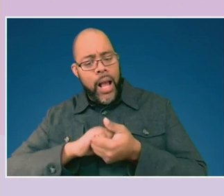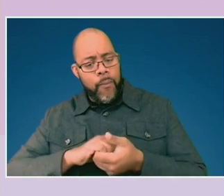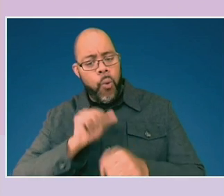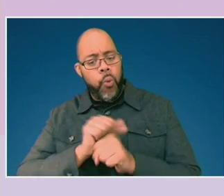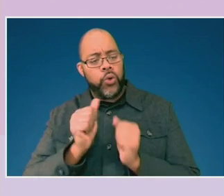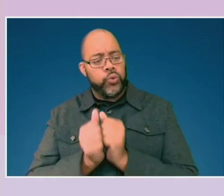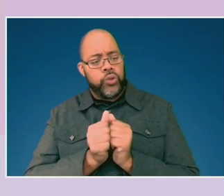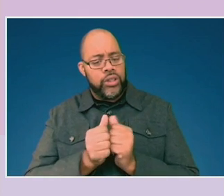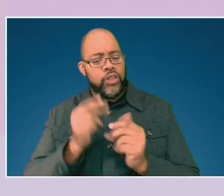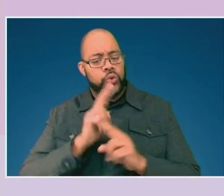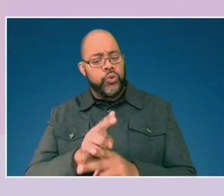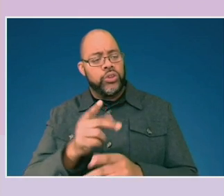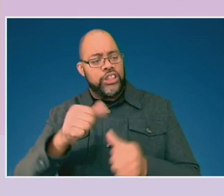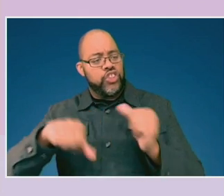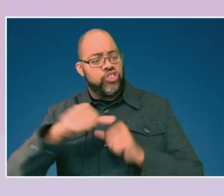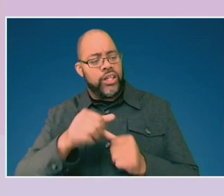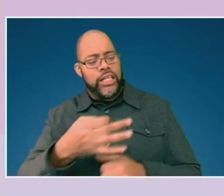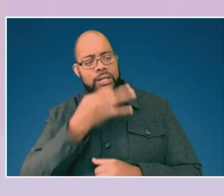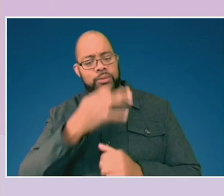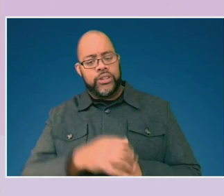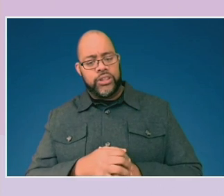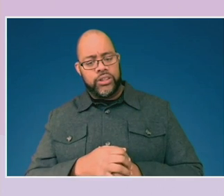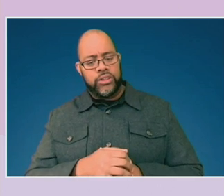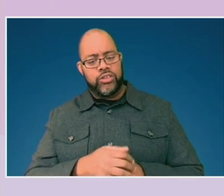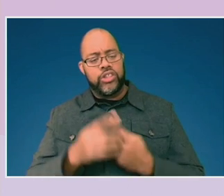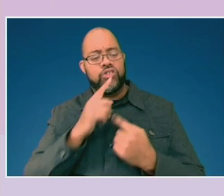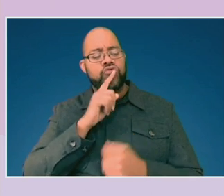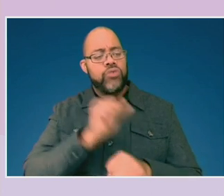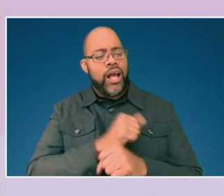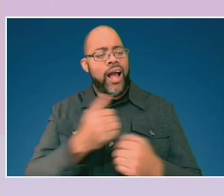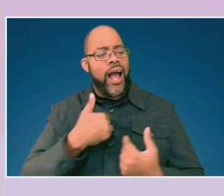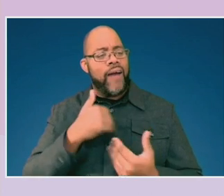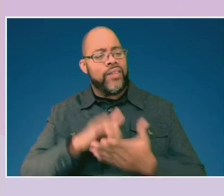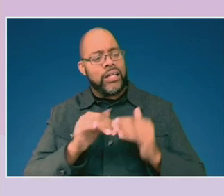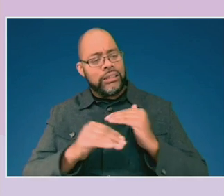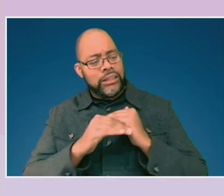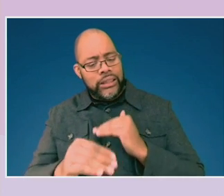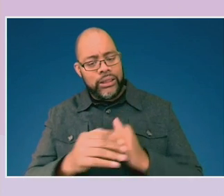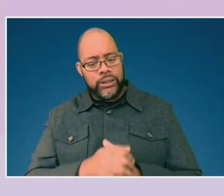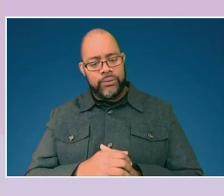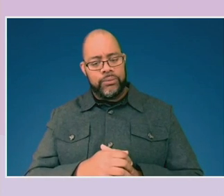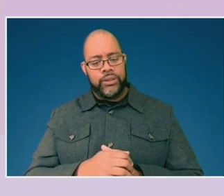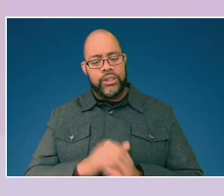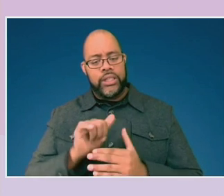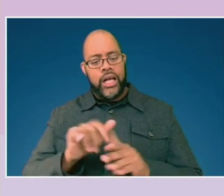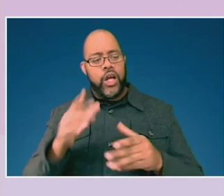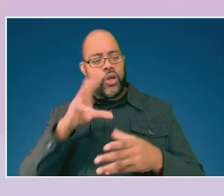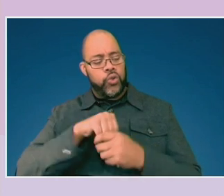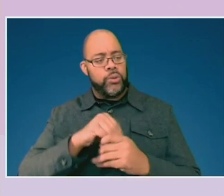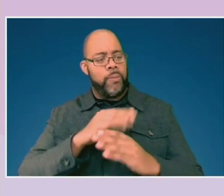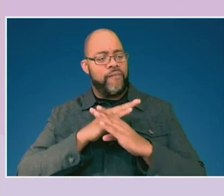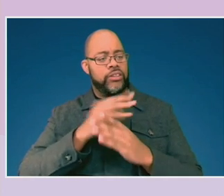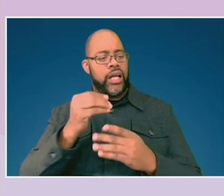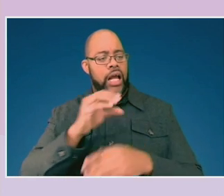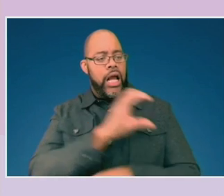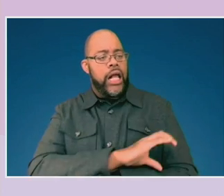and leveraging one another's expertise to truly have that continuum approach that includes prevention and clinical care.